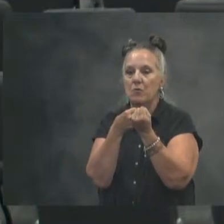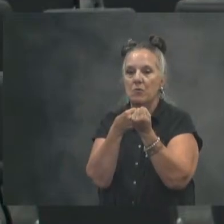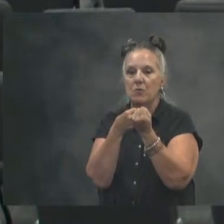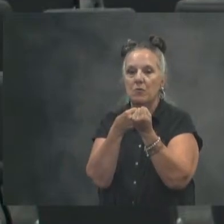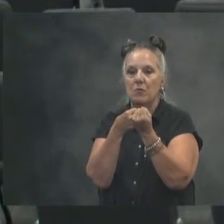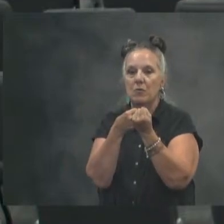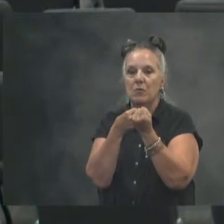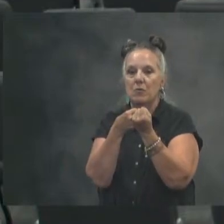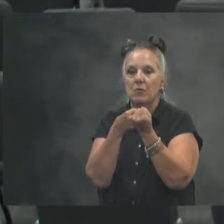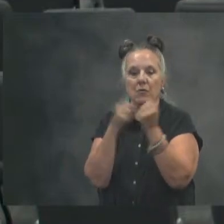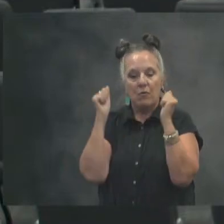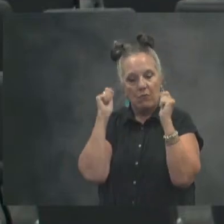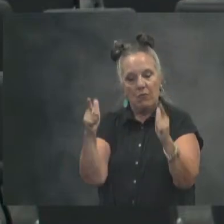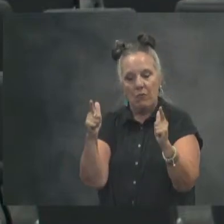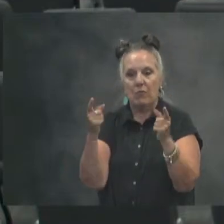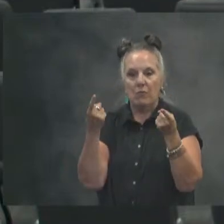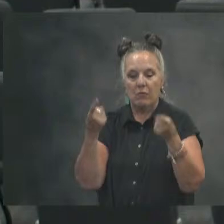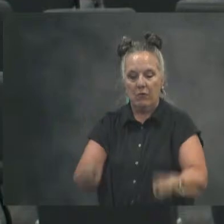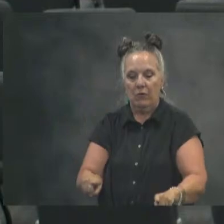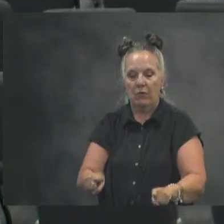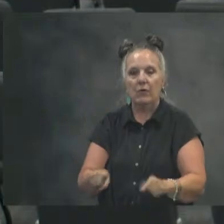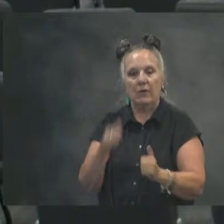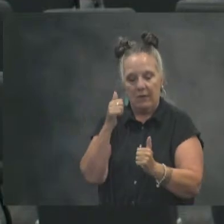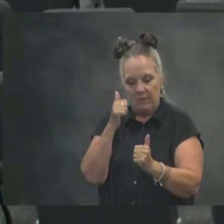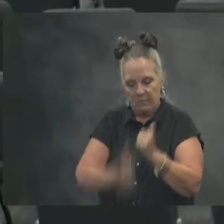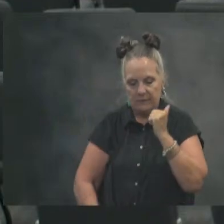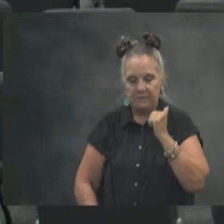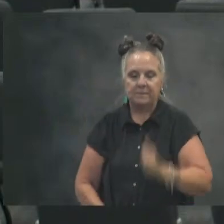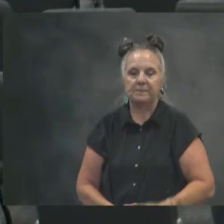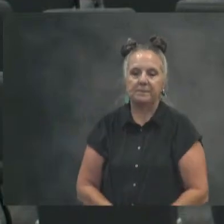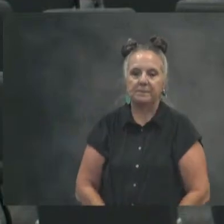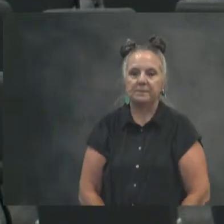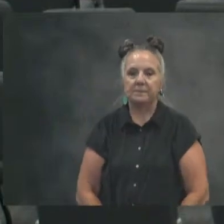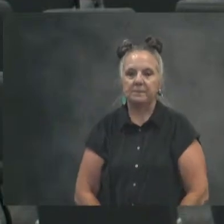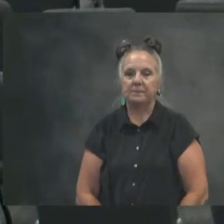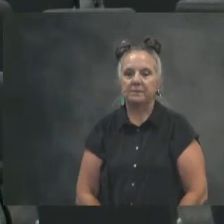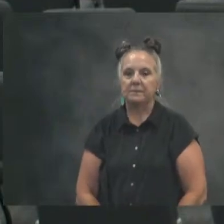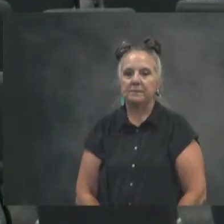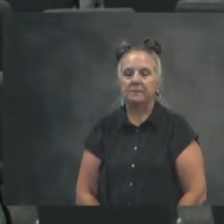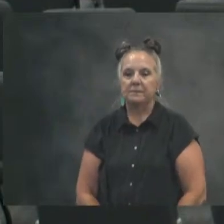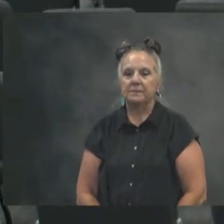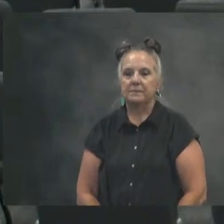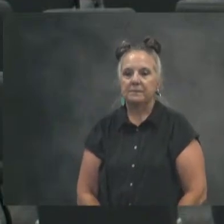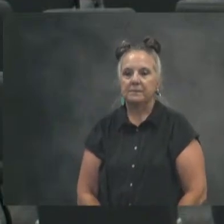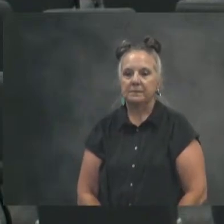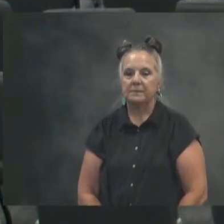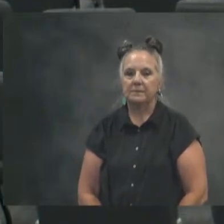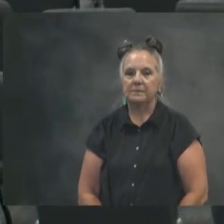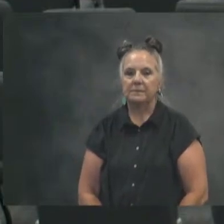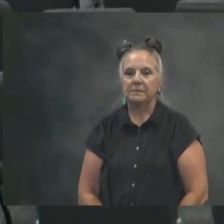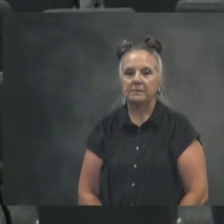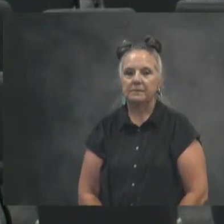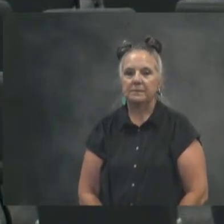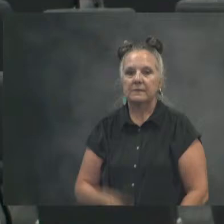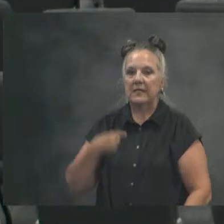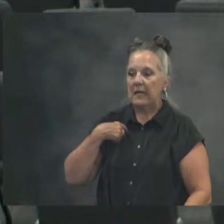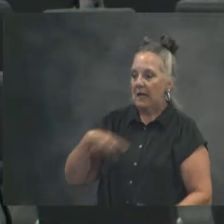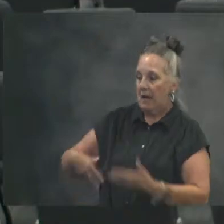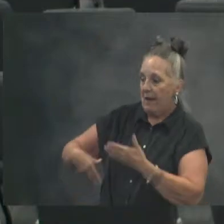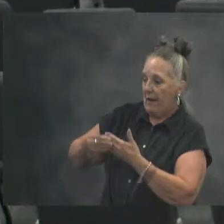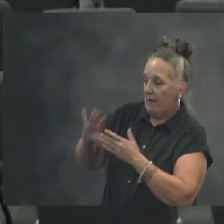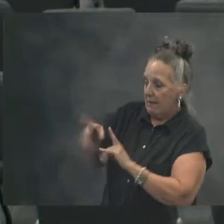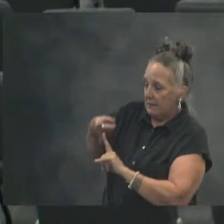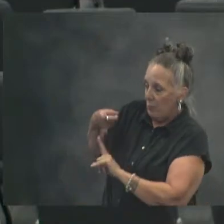right, we have a unanimous vote. Student member concurs. Motion carries. And may I add something here at this